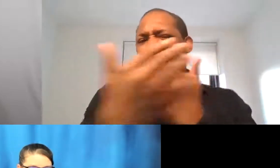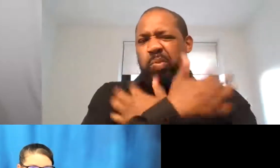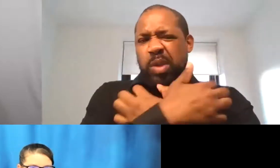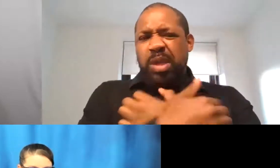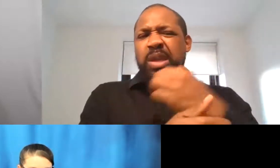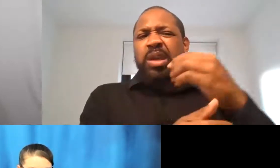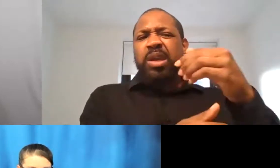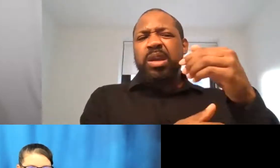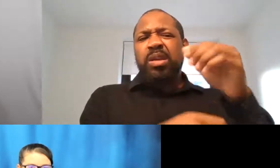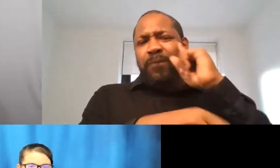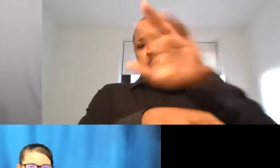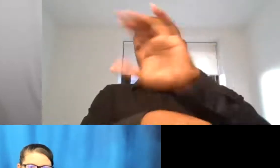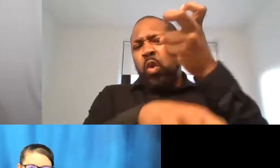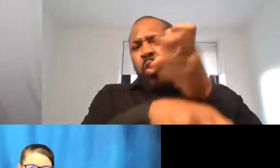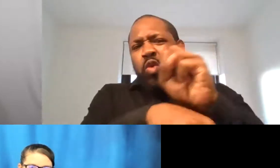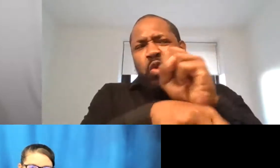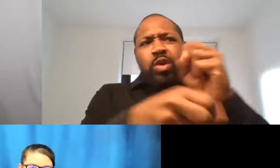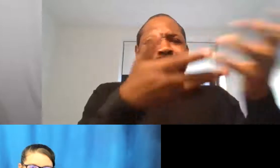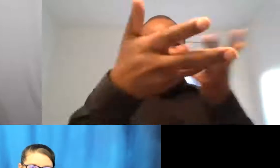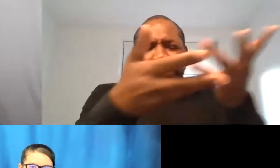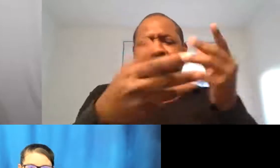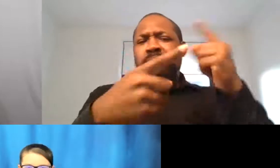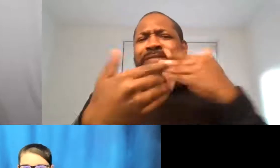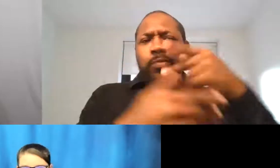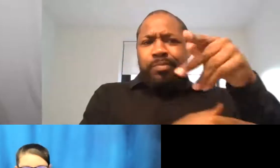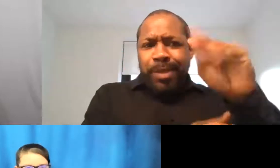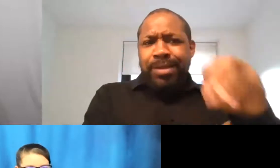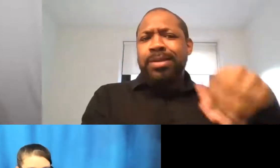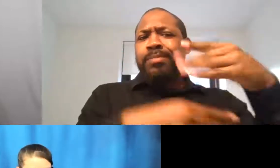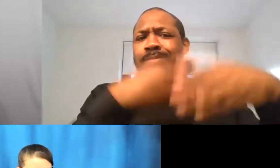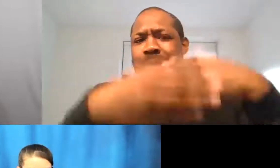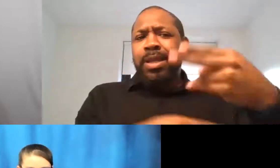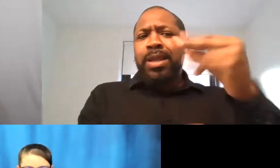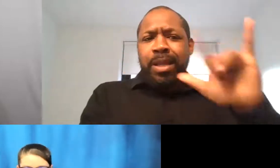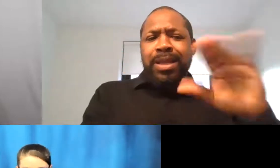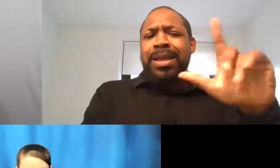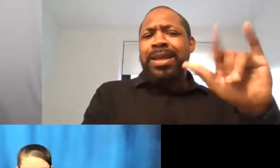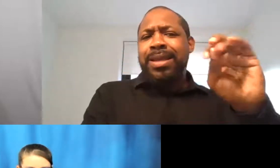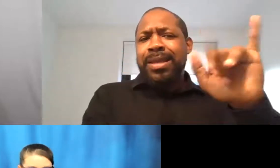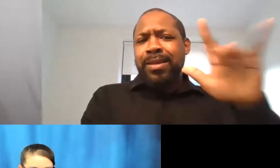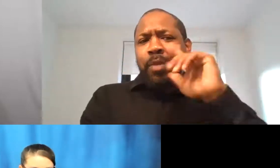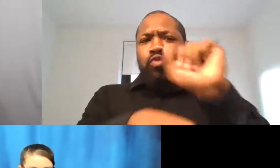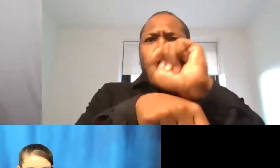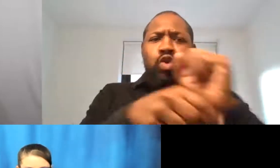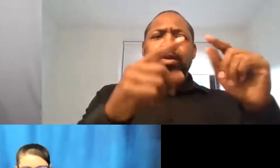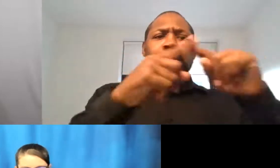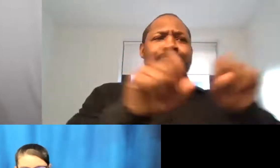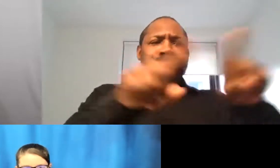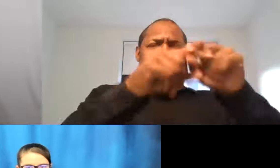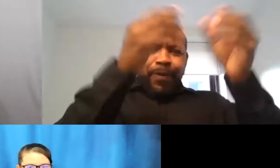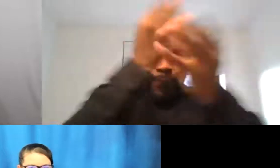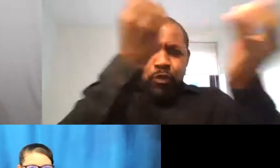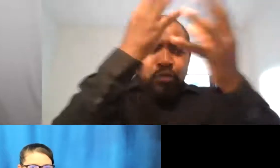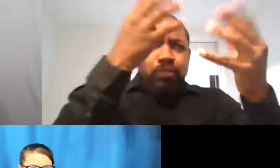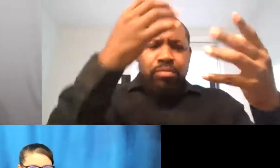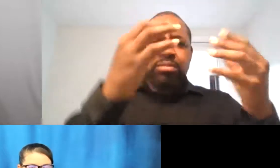an accessible location. And Mike Bear has been working on that a lot, as well as Pam and Bethany and Lindsay and Holly